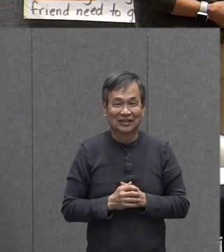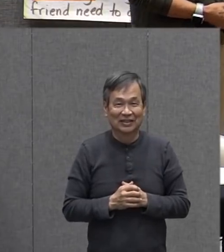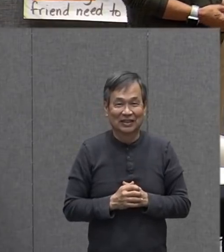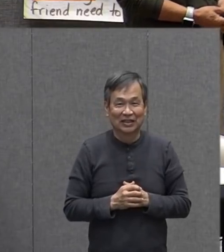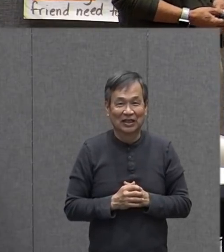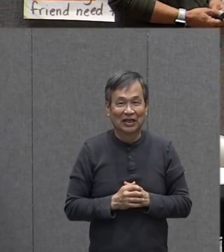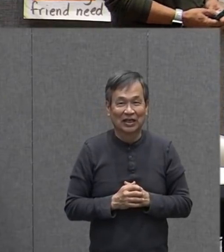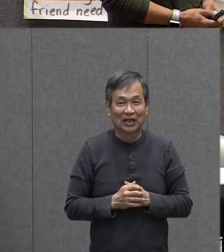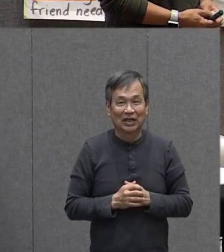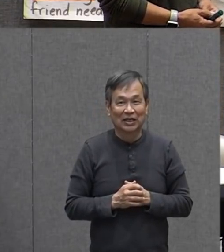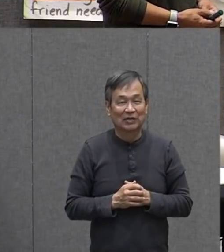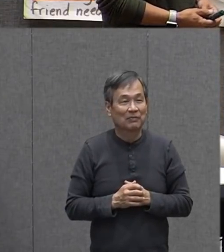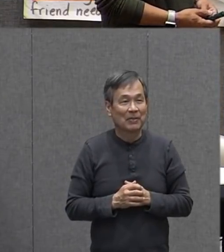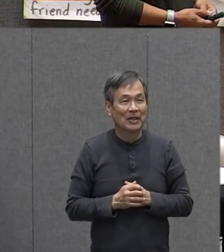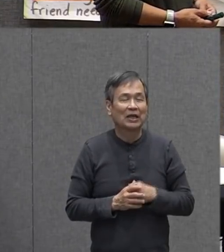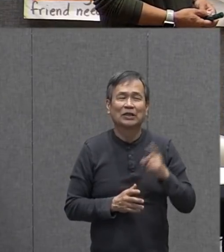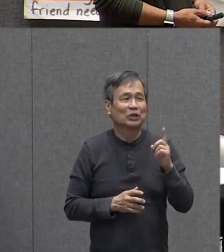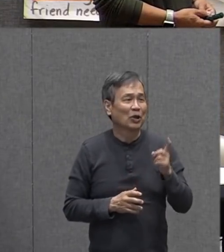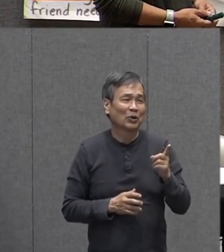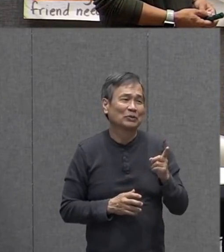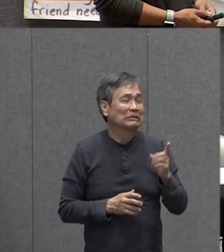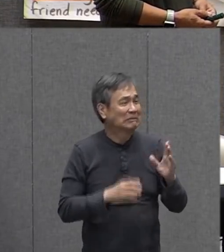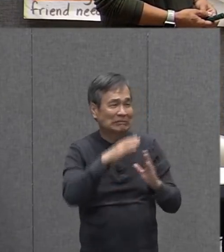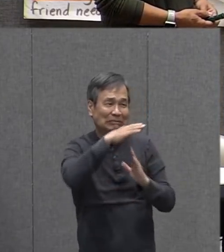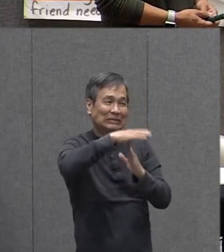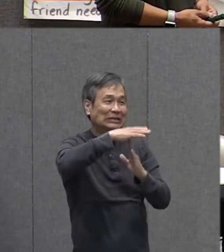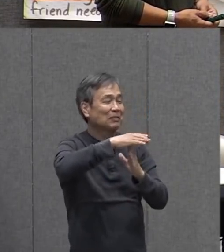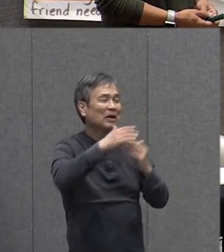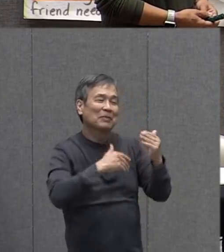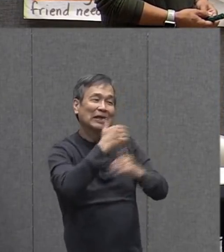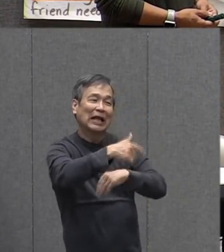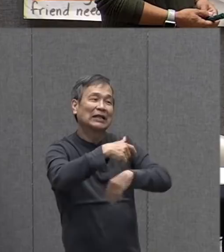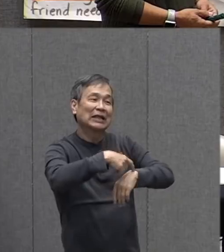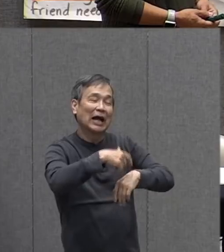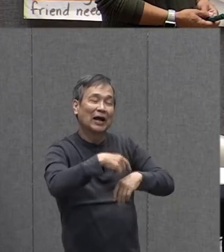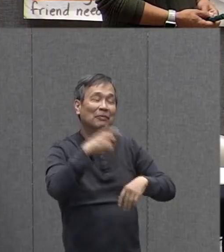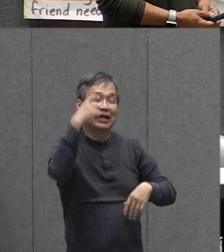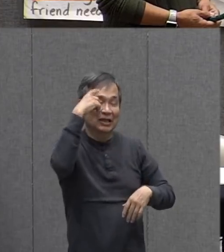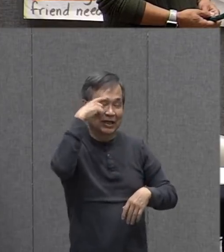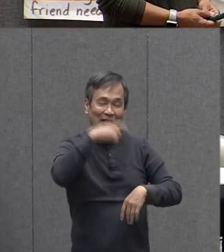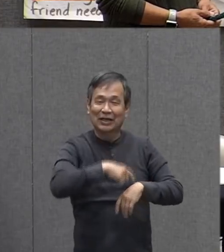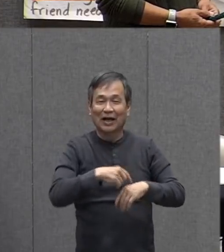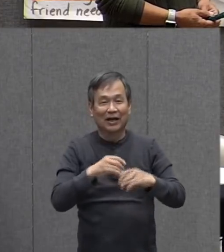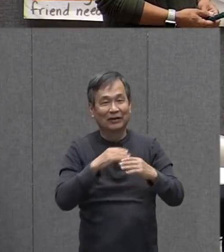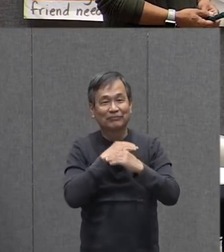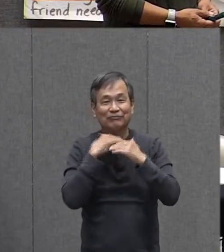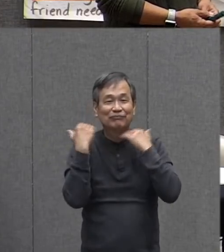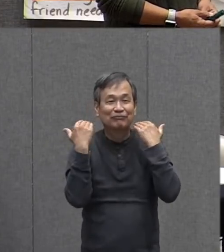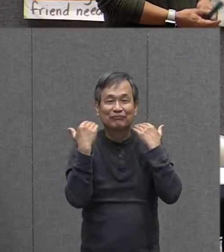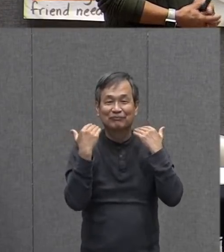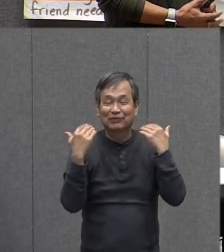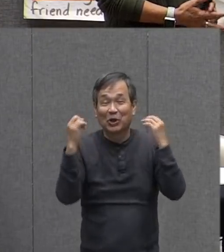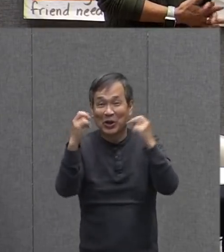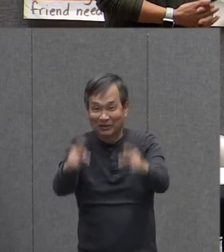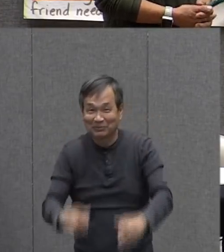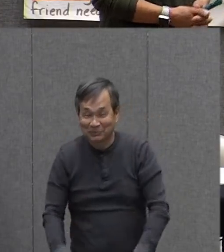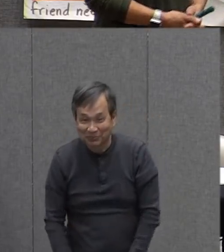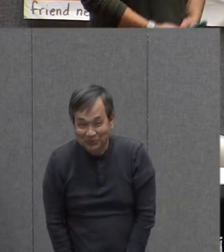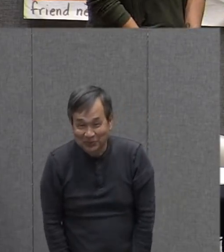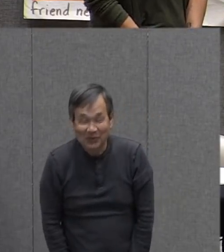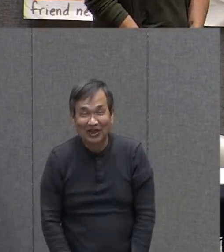can do an array. That's the second way. And as Ms. Obenshain was explaining, so that would be like if I had 2 groups